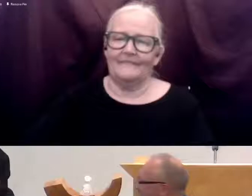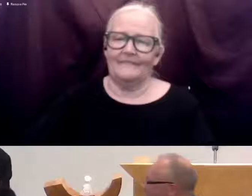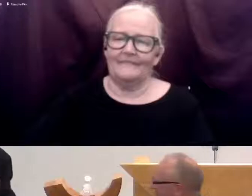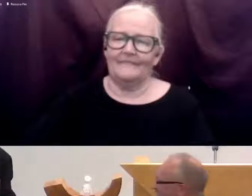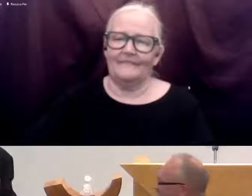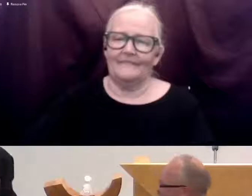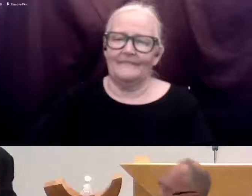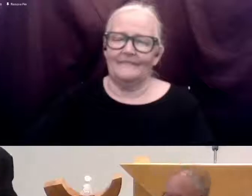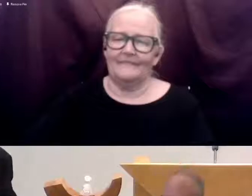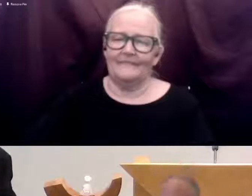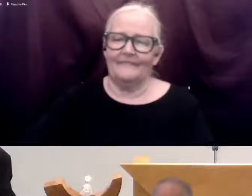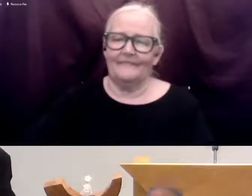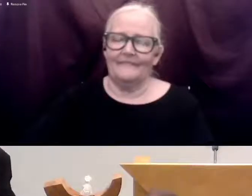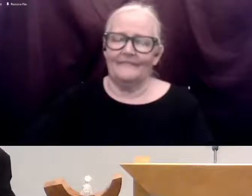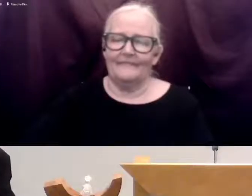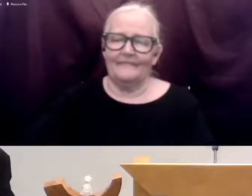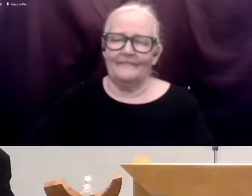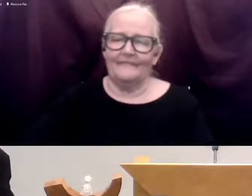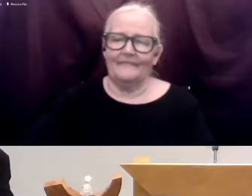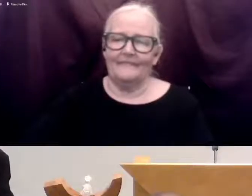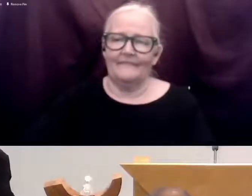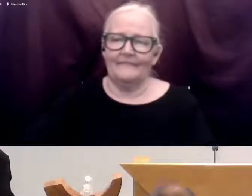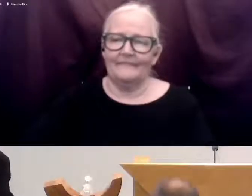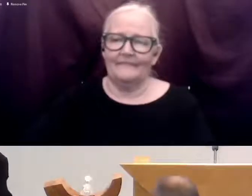And another hug from our minister. Thank you